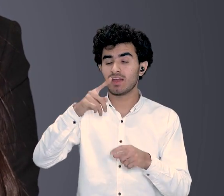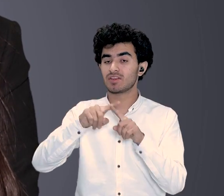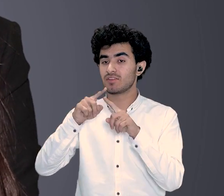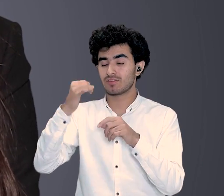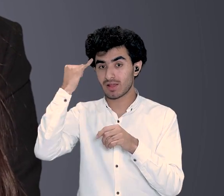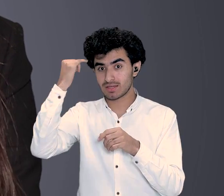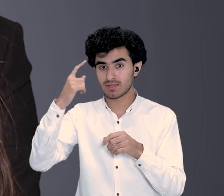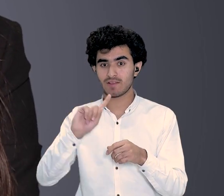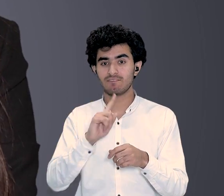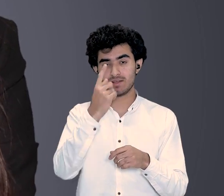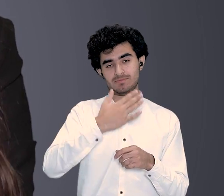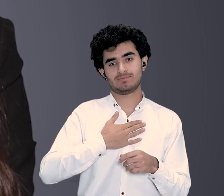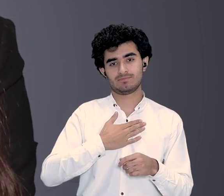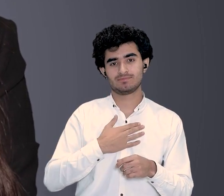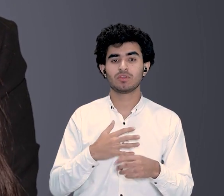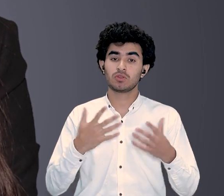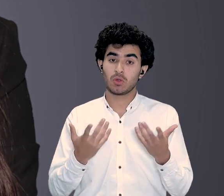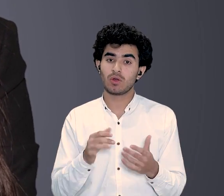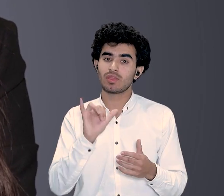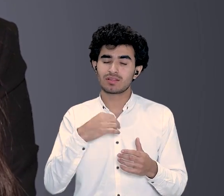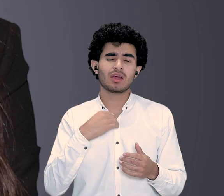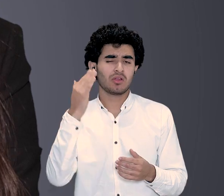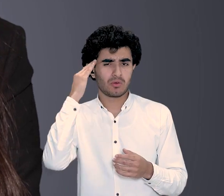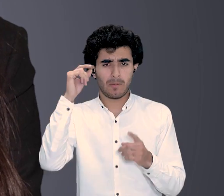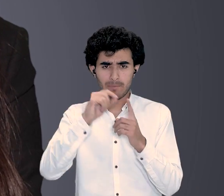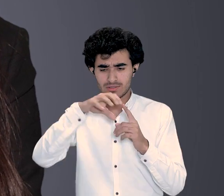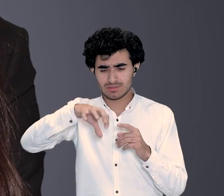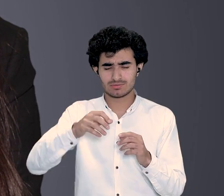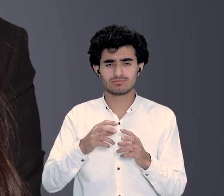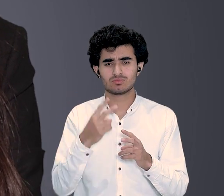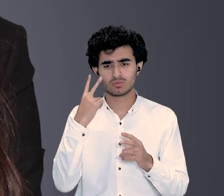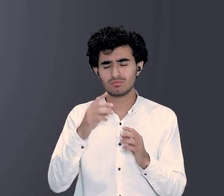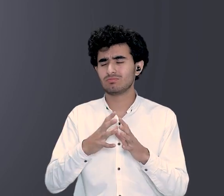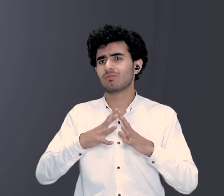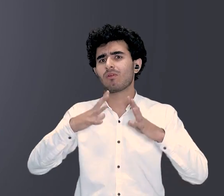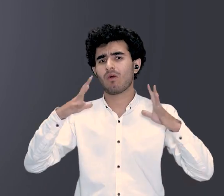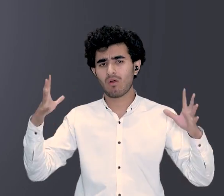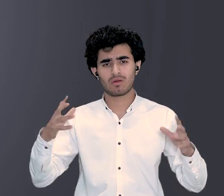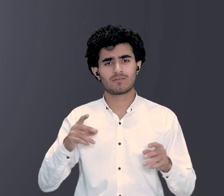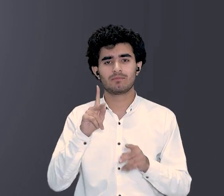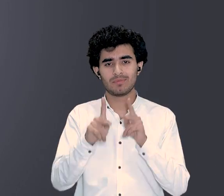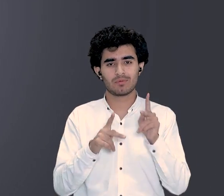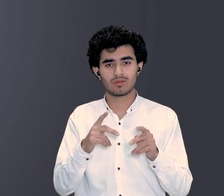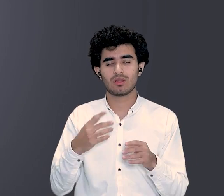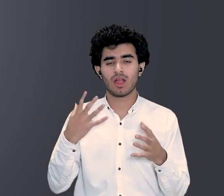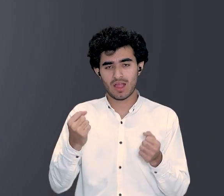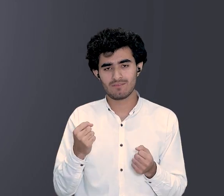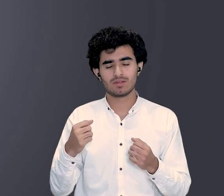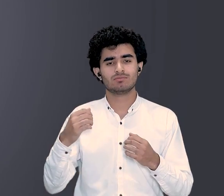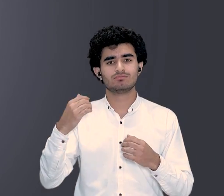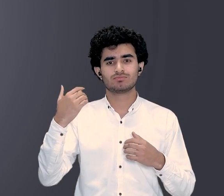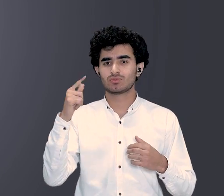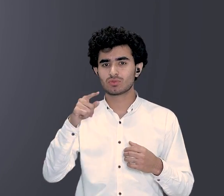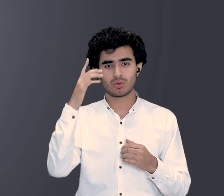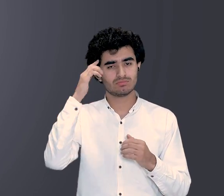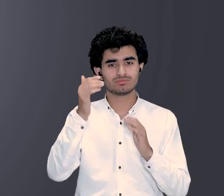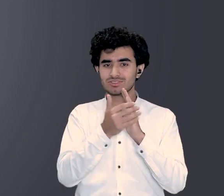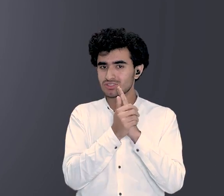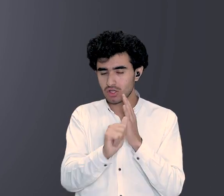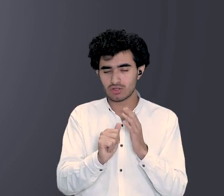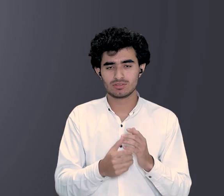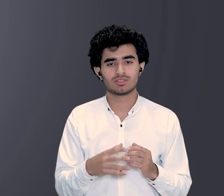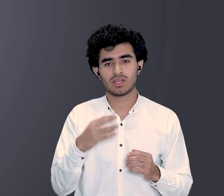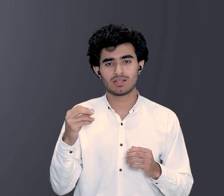so it really kind of showed that we have a lot of potential here in Pakistan. I think one of the key things is that